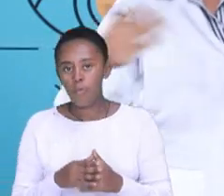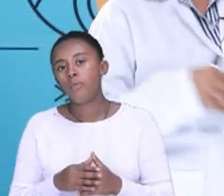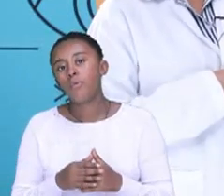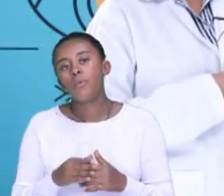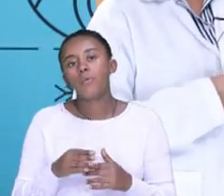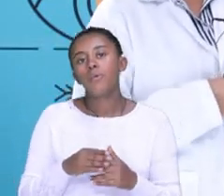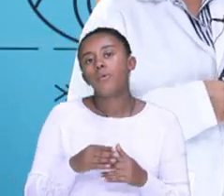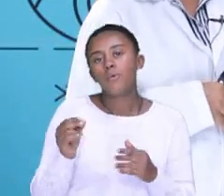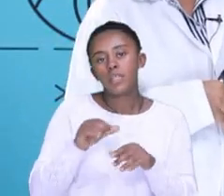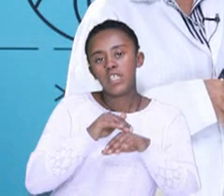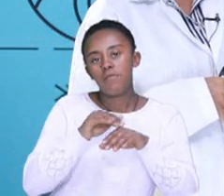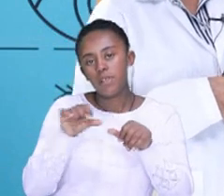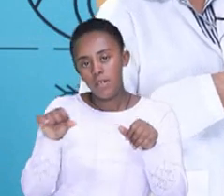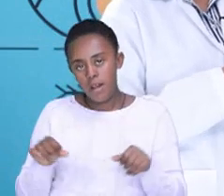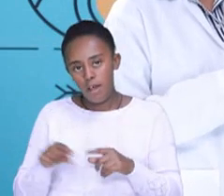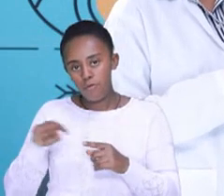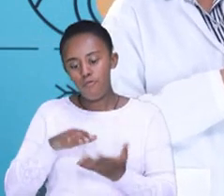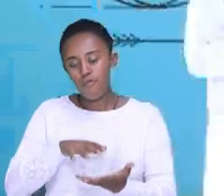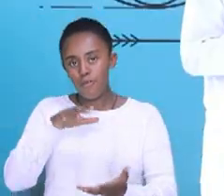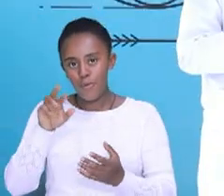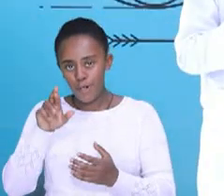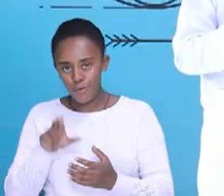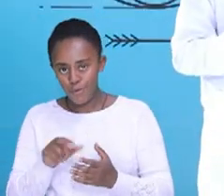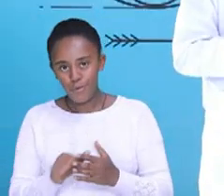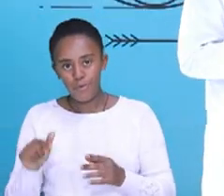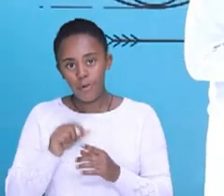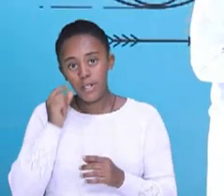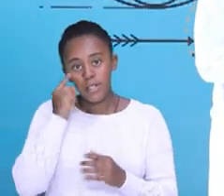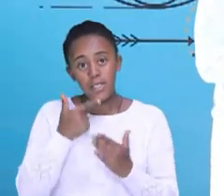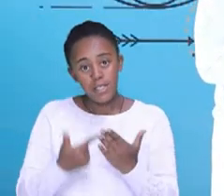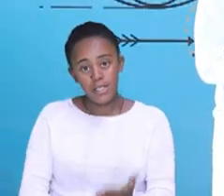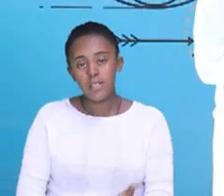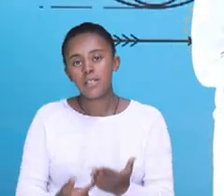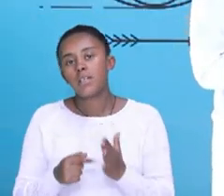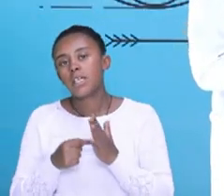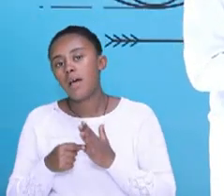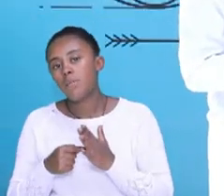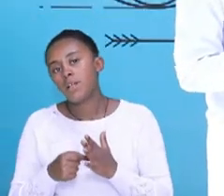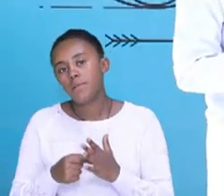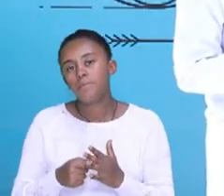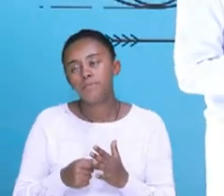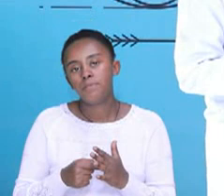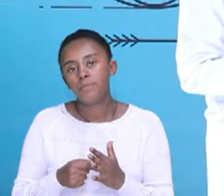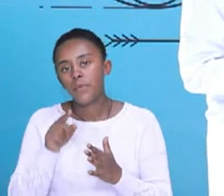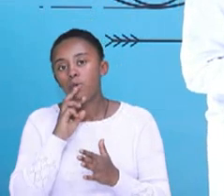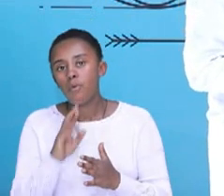the surface area to volume ratio. To understand this example, you